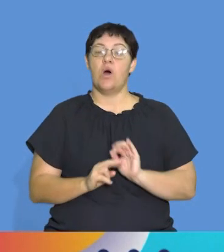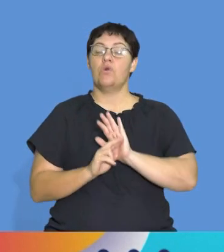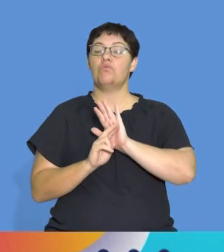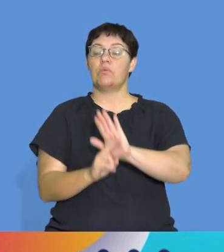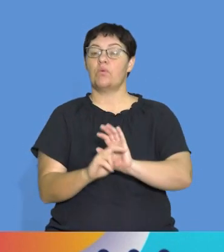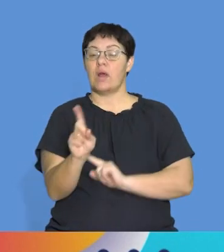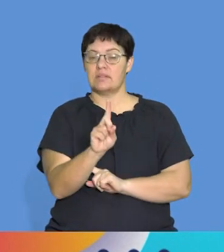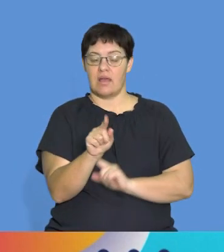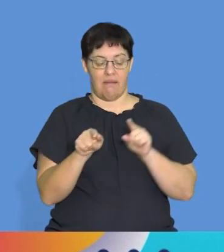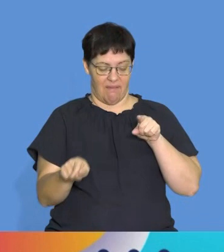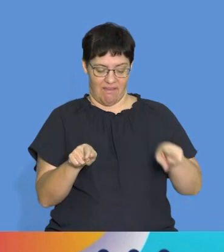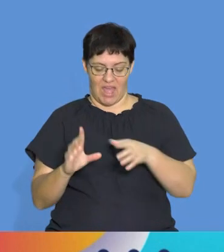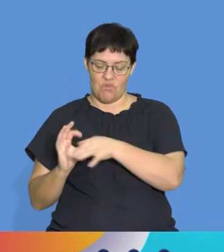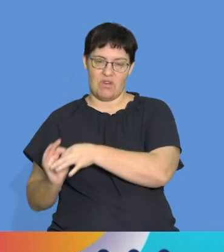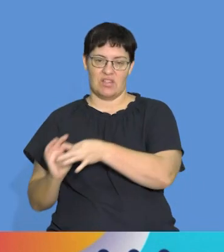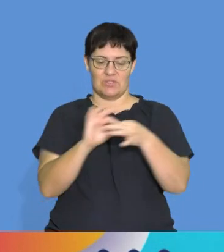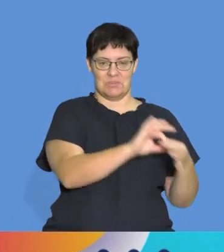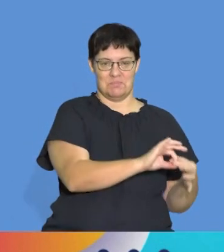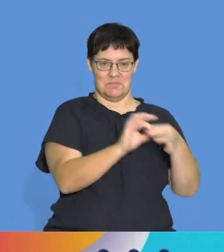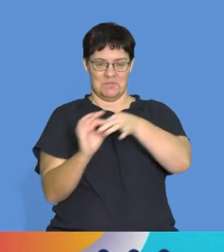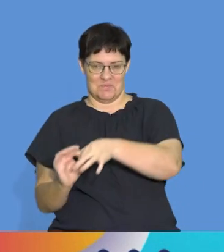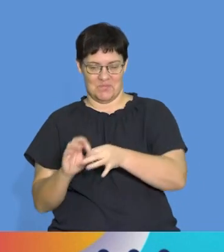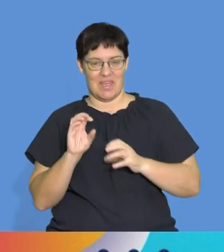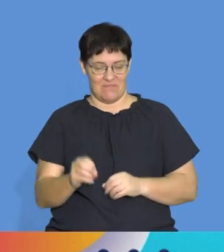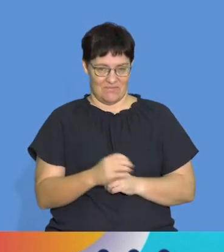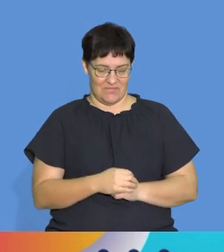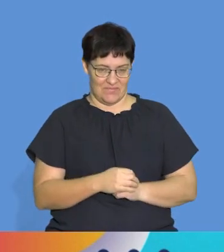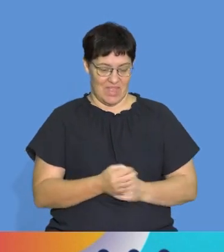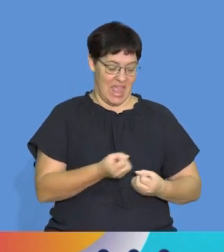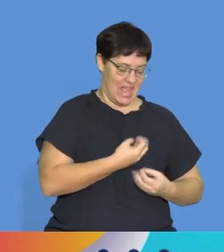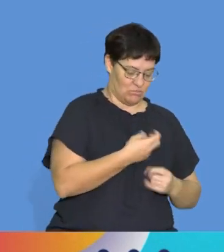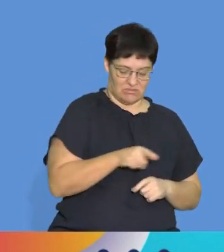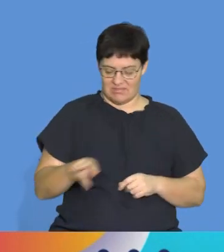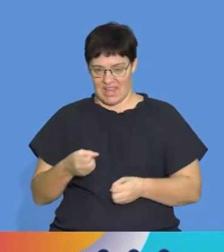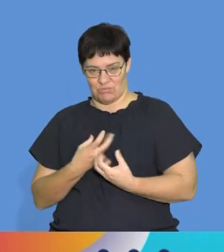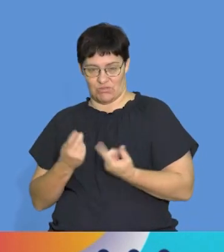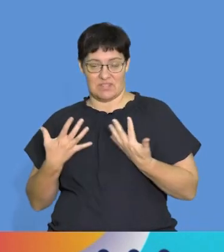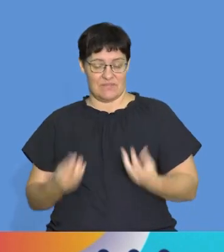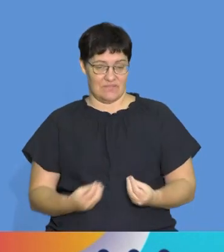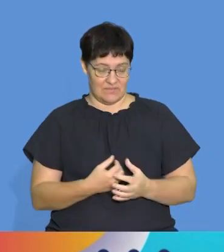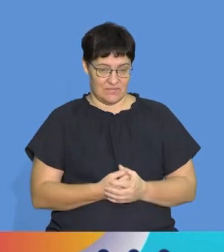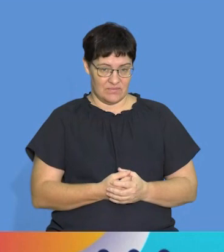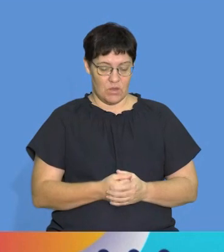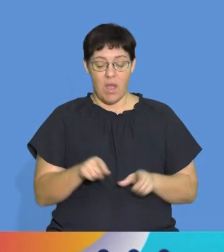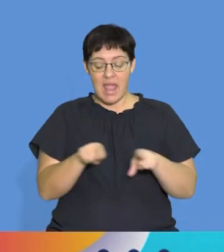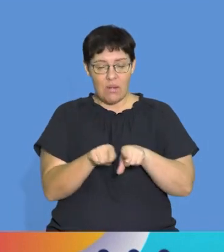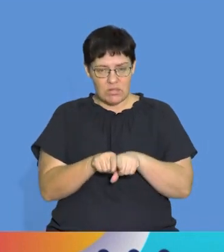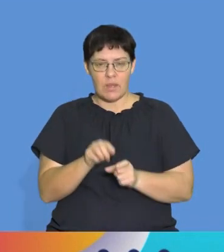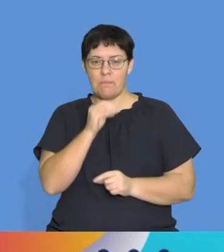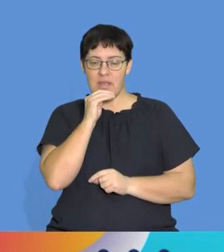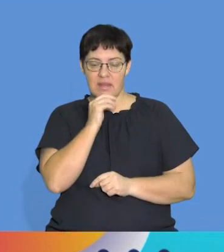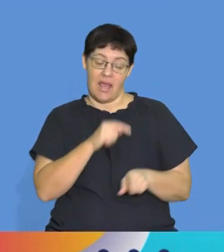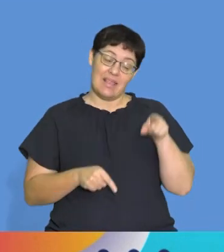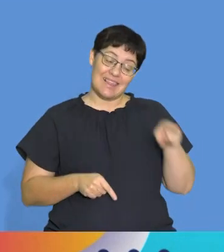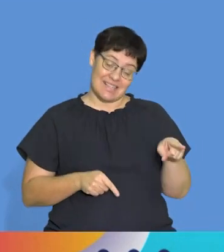a relationship between two expressions, because that equal sign in between means that